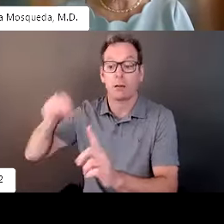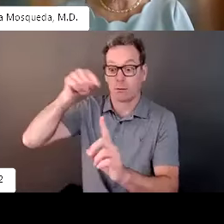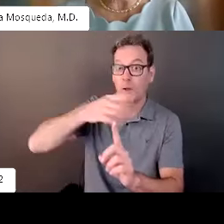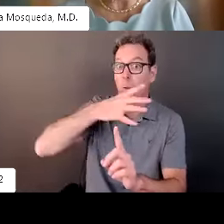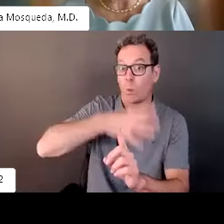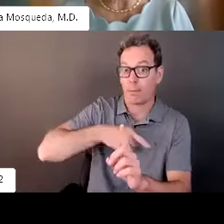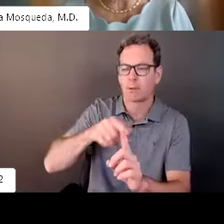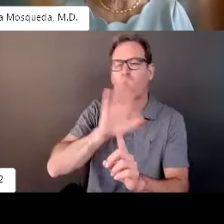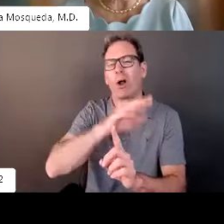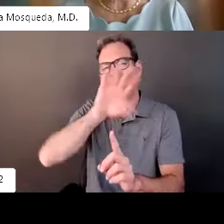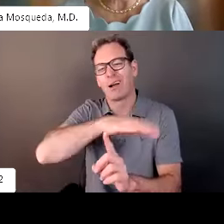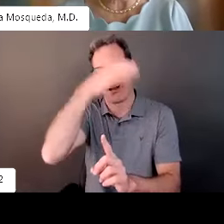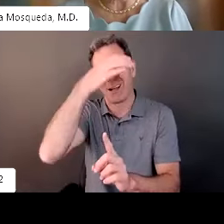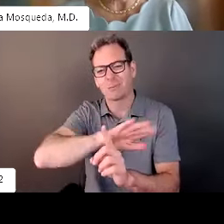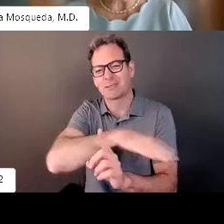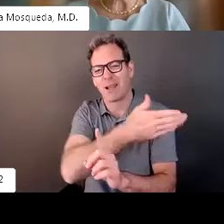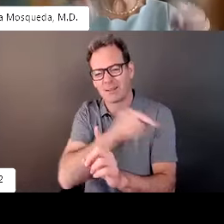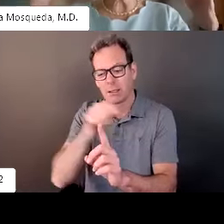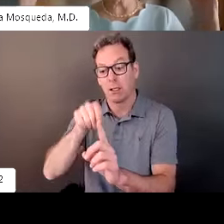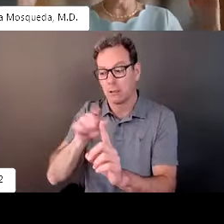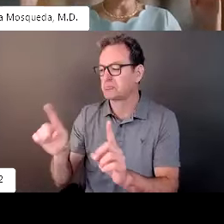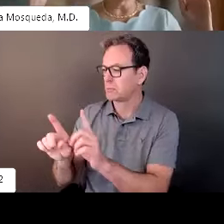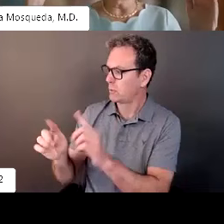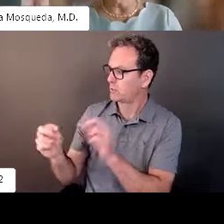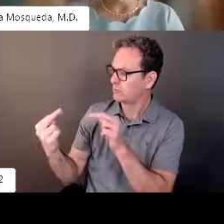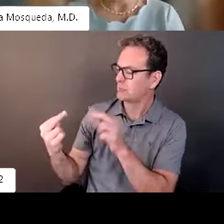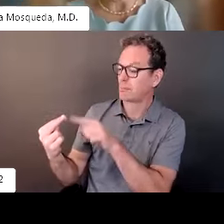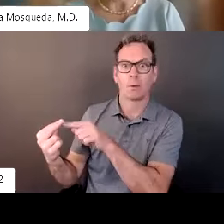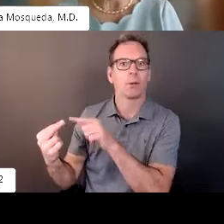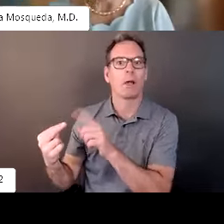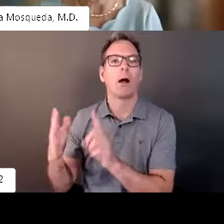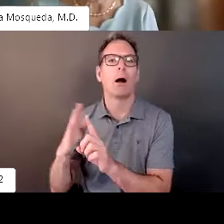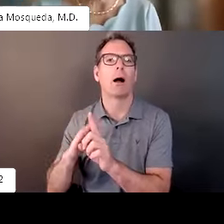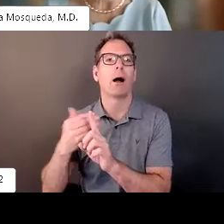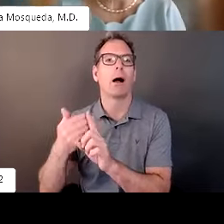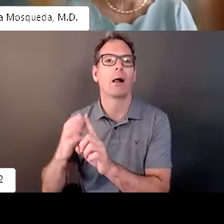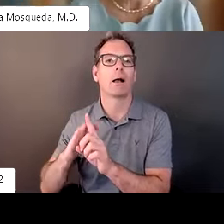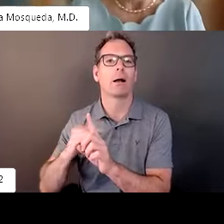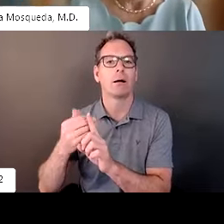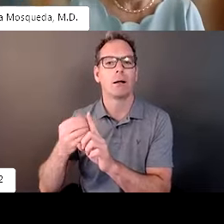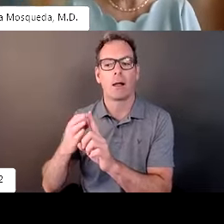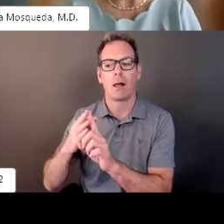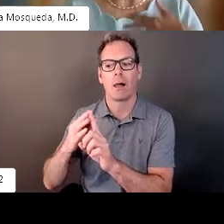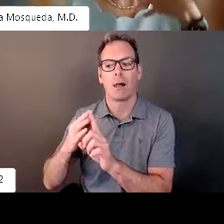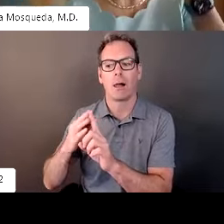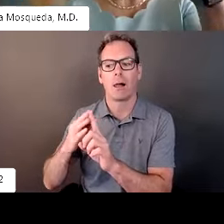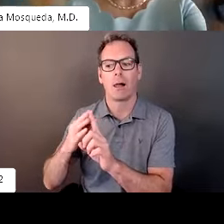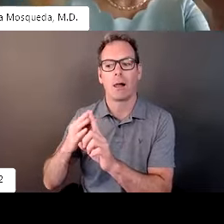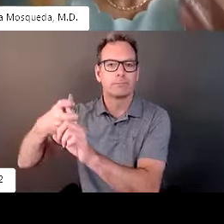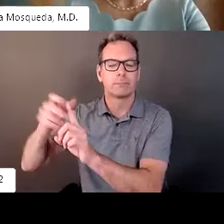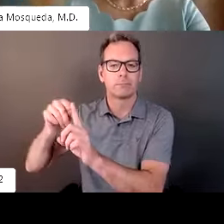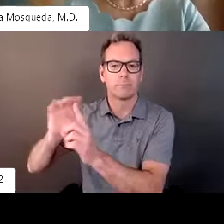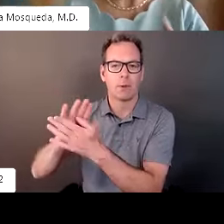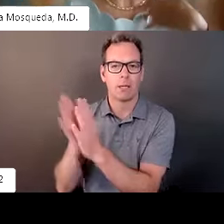sometimes there's this new onset where this person never in a million years would have thought they would have been susceptible, but can